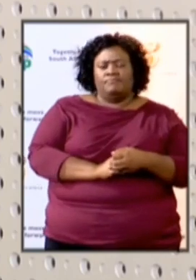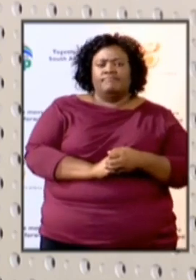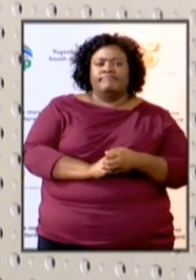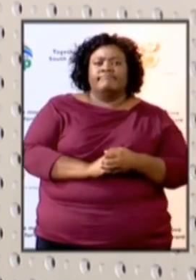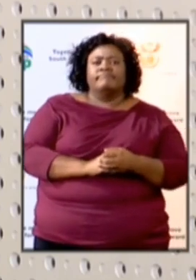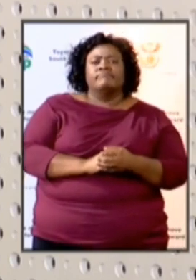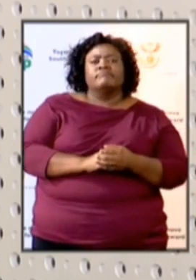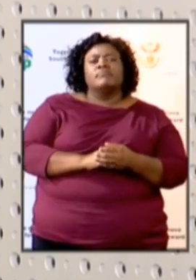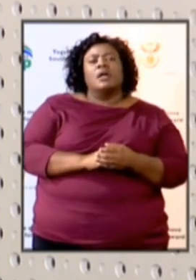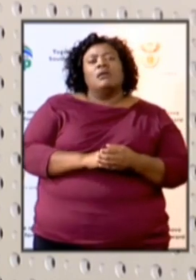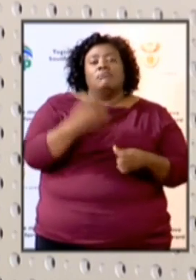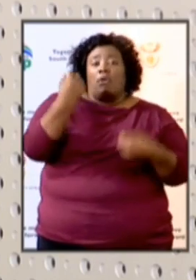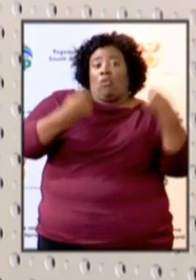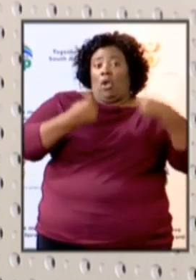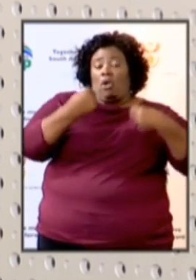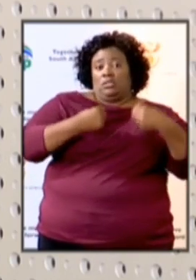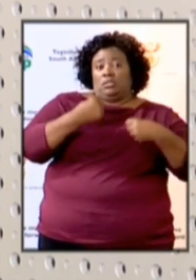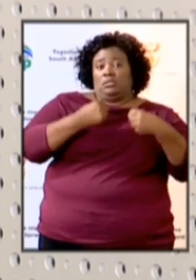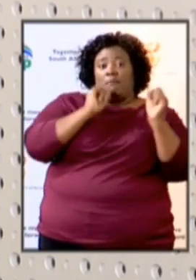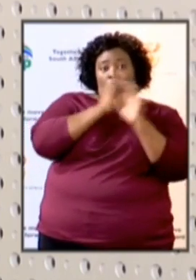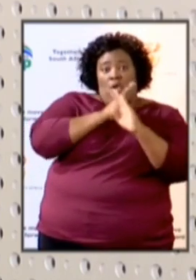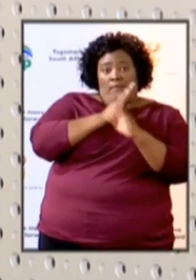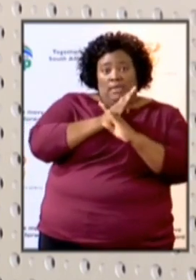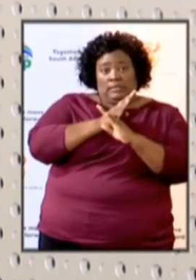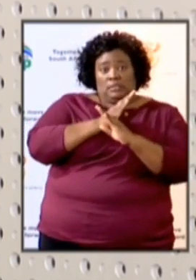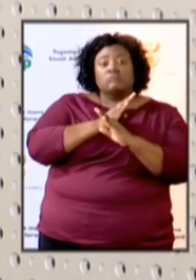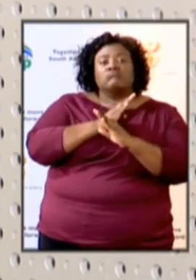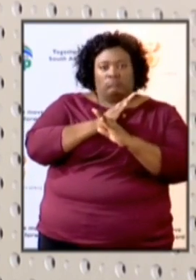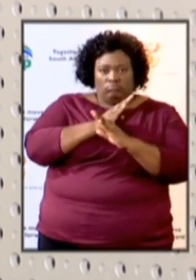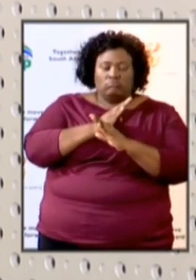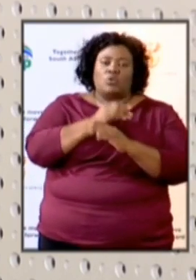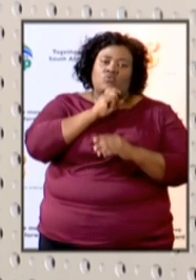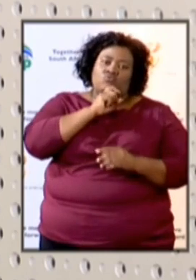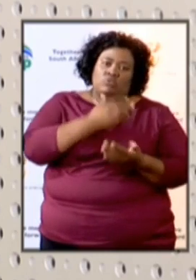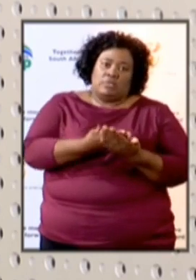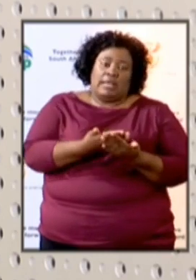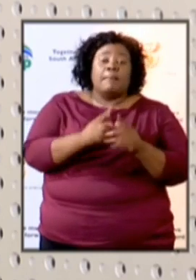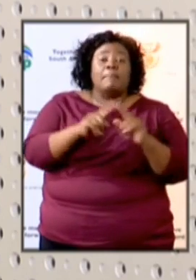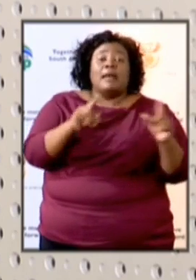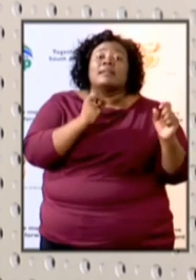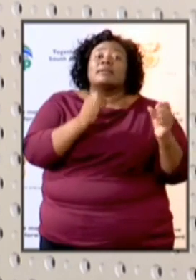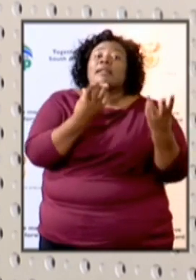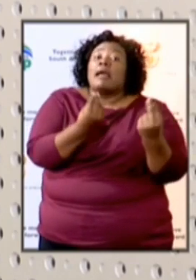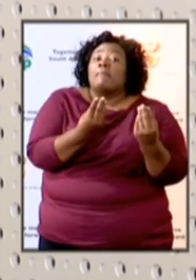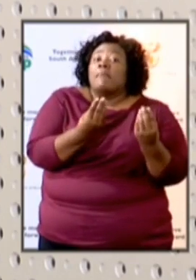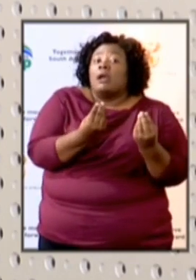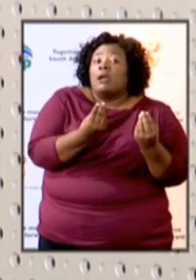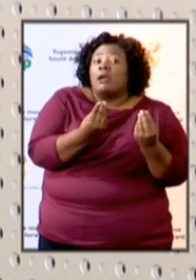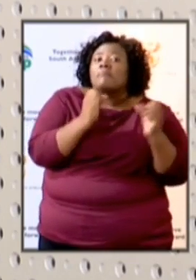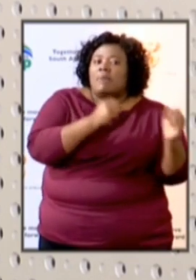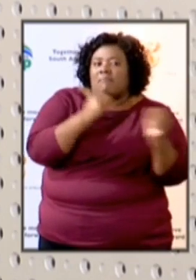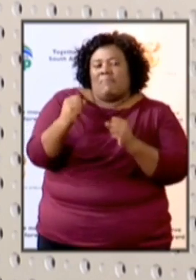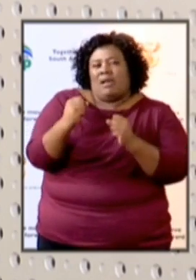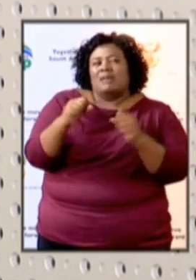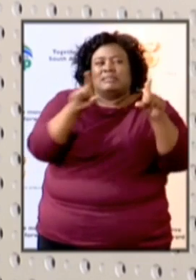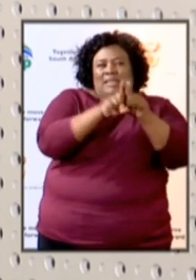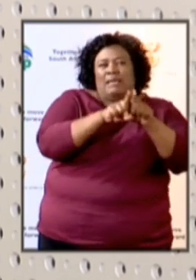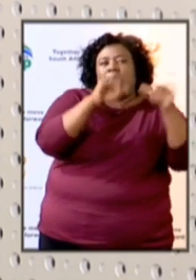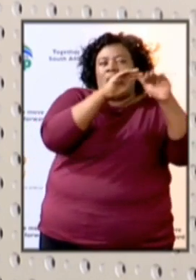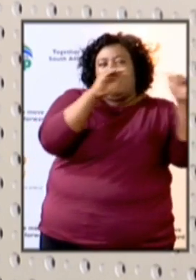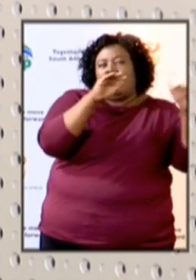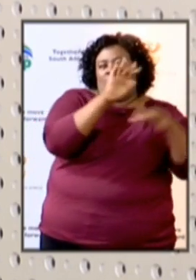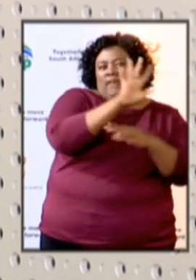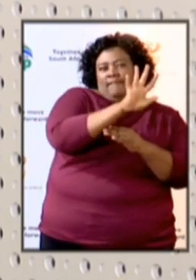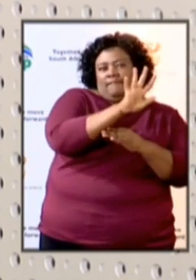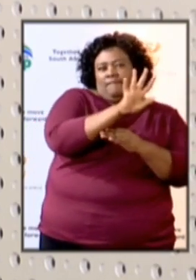Private cars, but the numbers still remain as level 5. No more than 3 people in a private